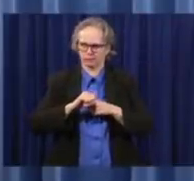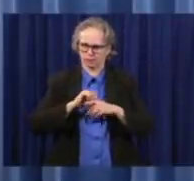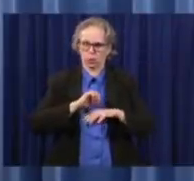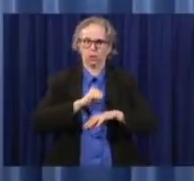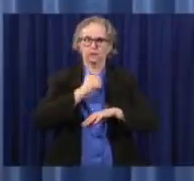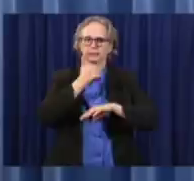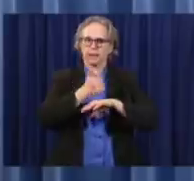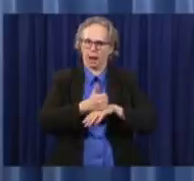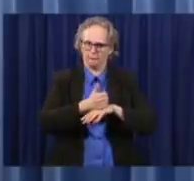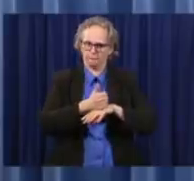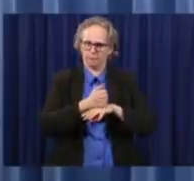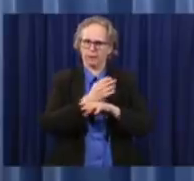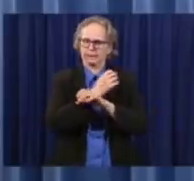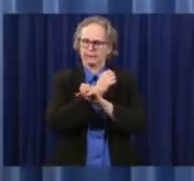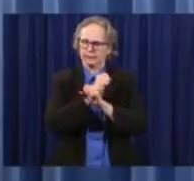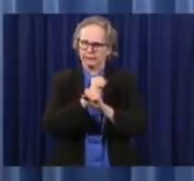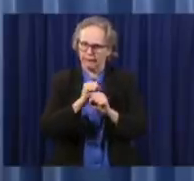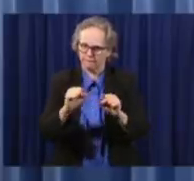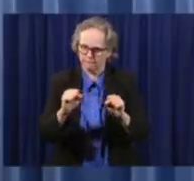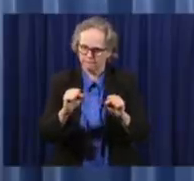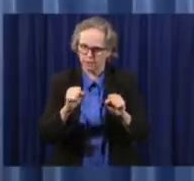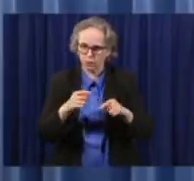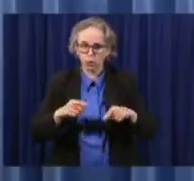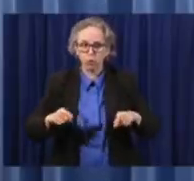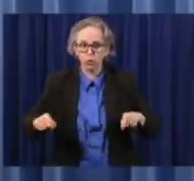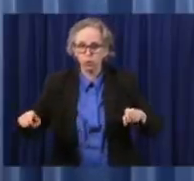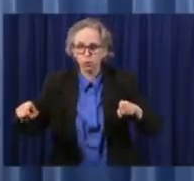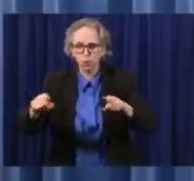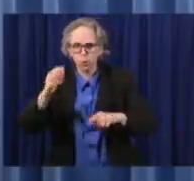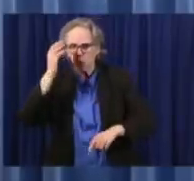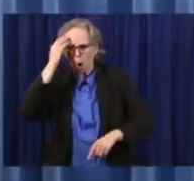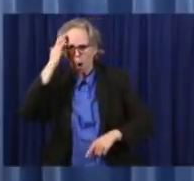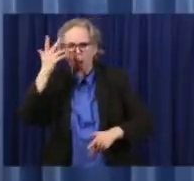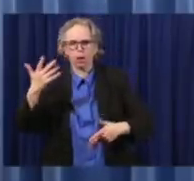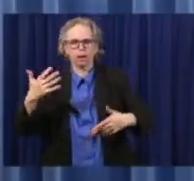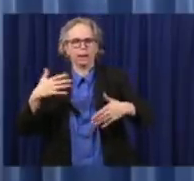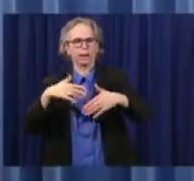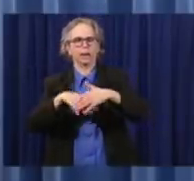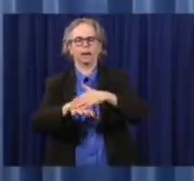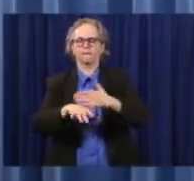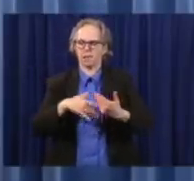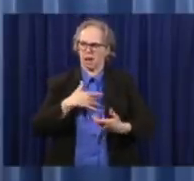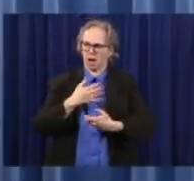know that the best practices are in fact being followed.